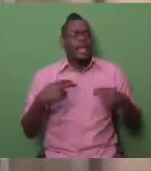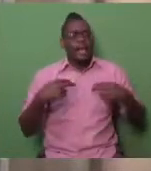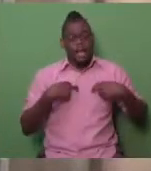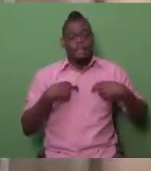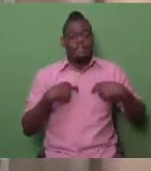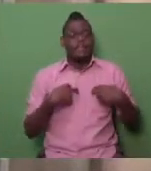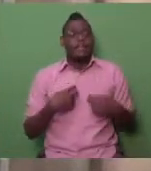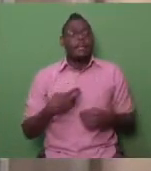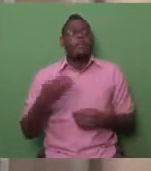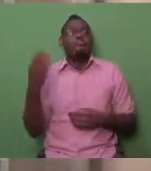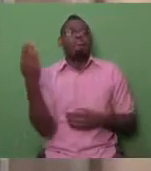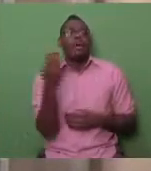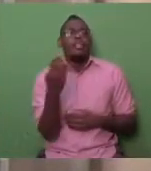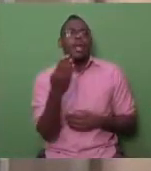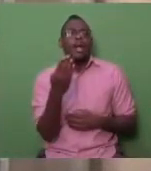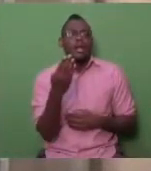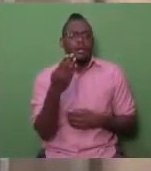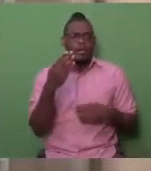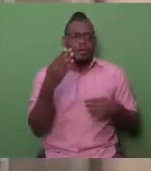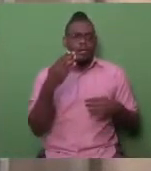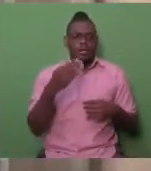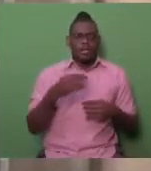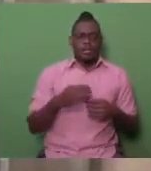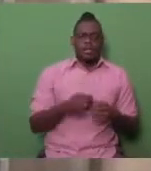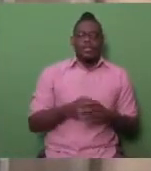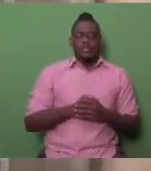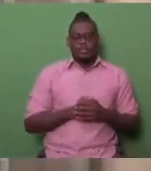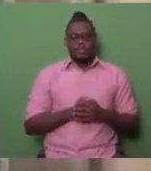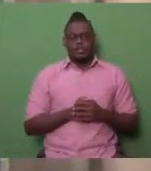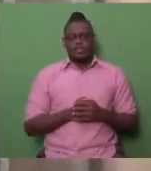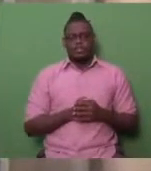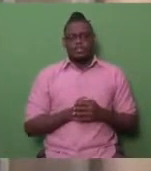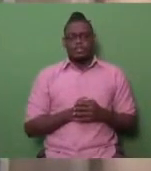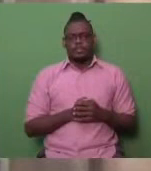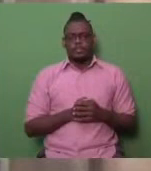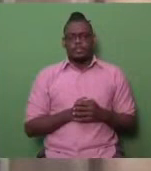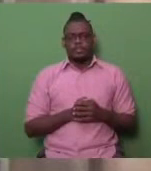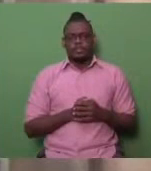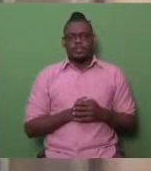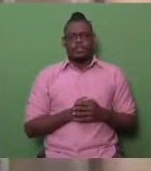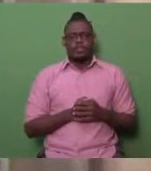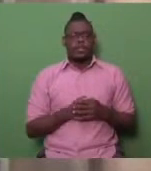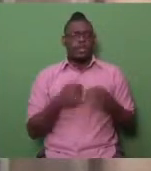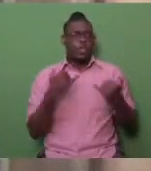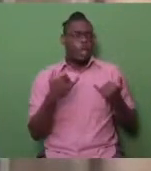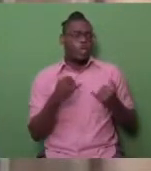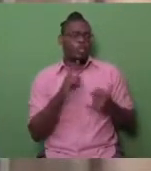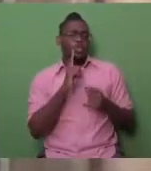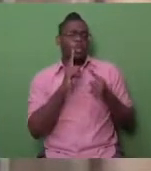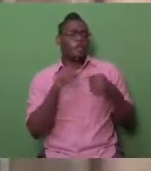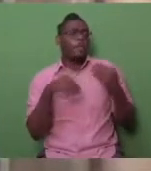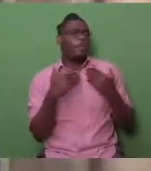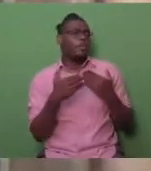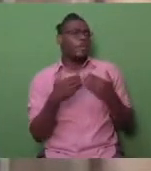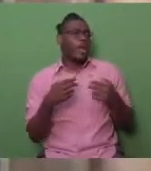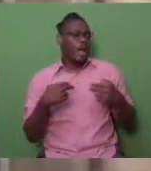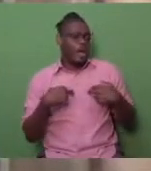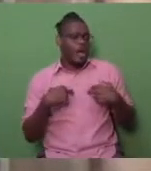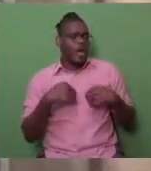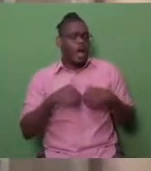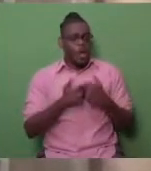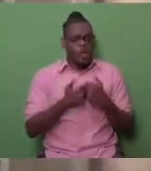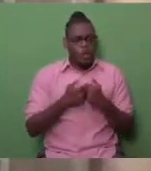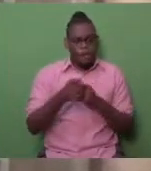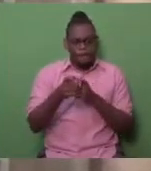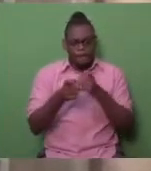I turn now to a matter that the minister spent a lot of time on, which was the management of the COVID pandemic. And I say that that management was